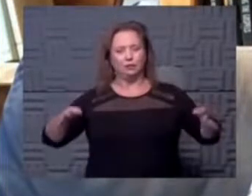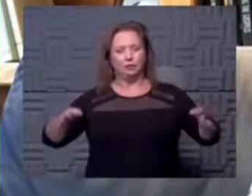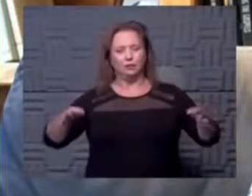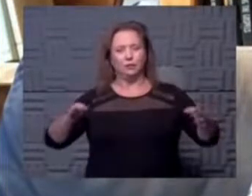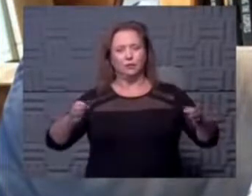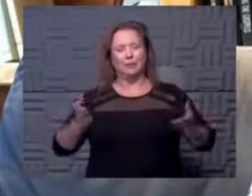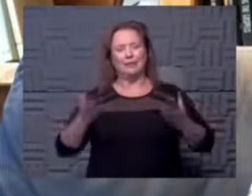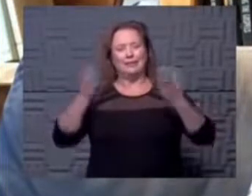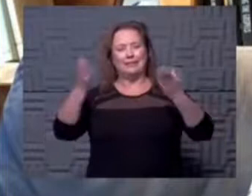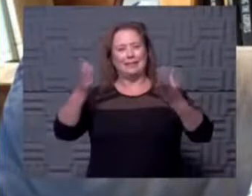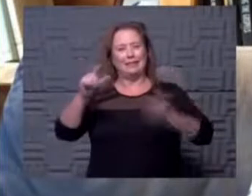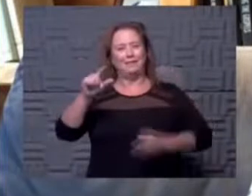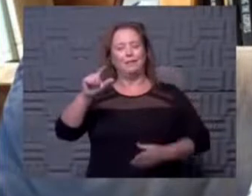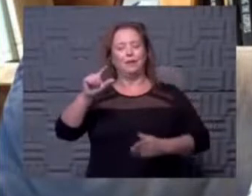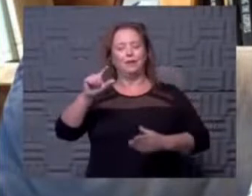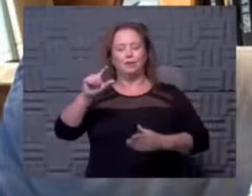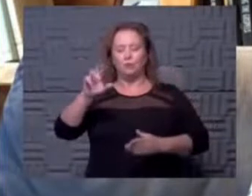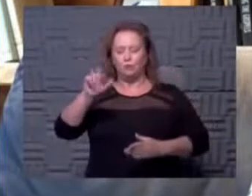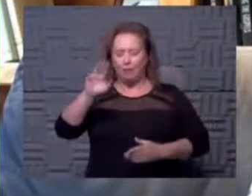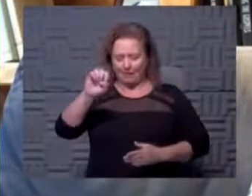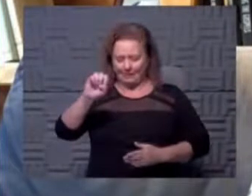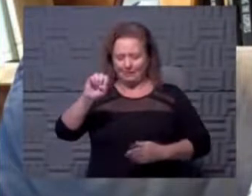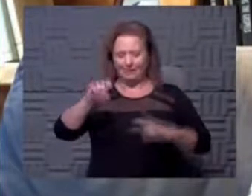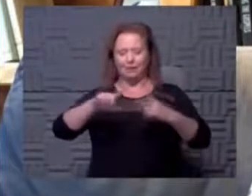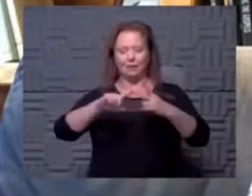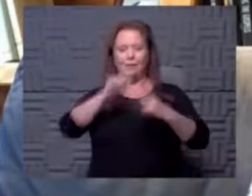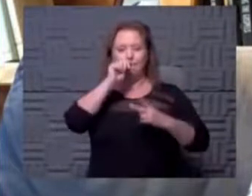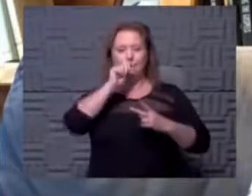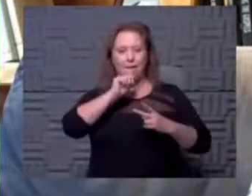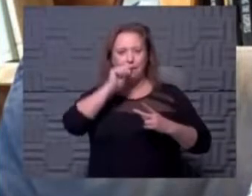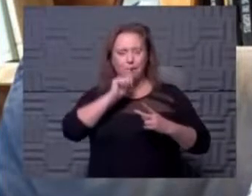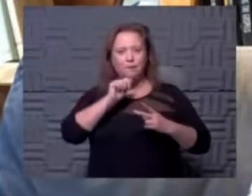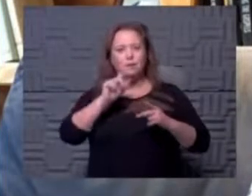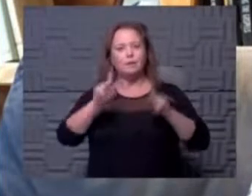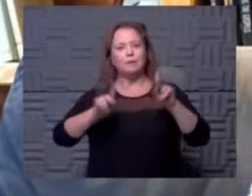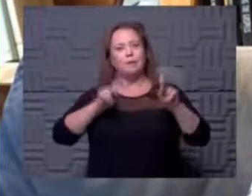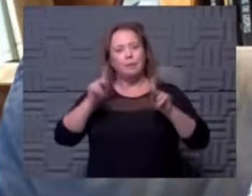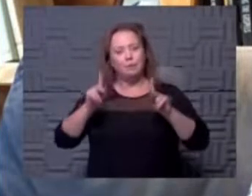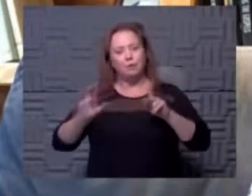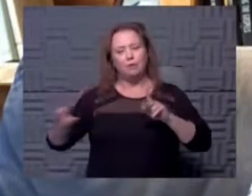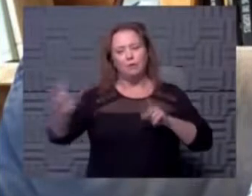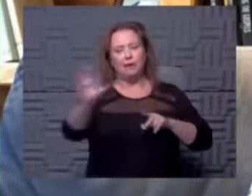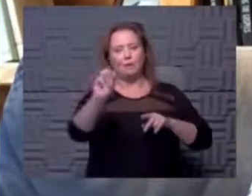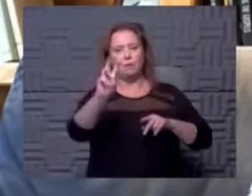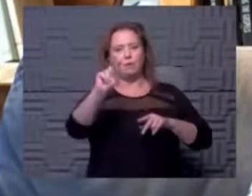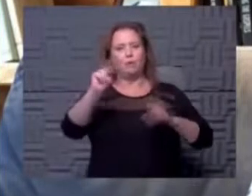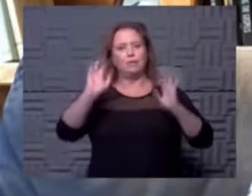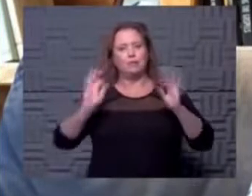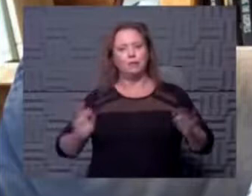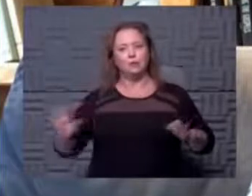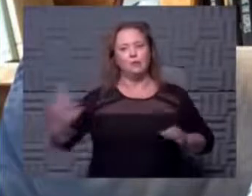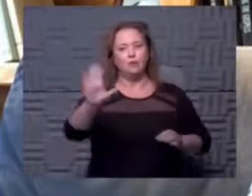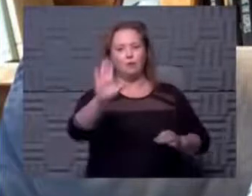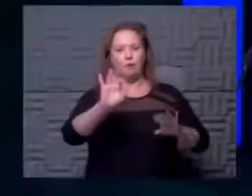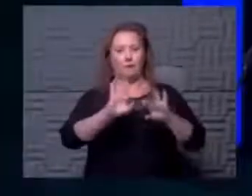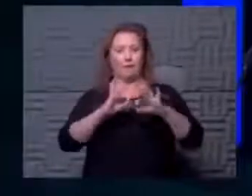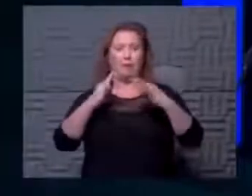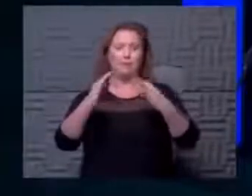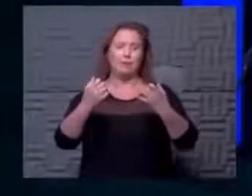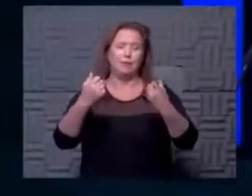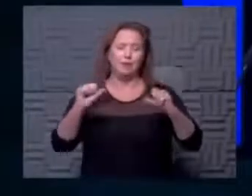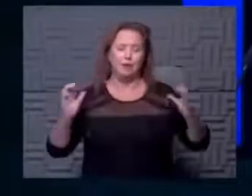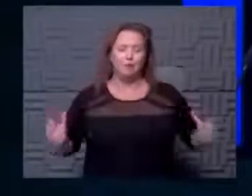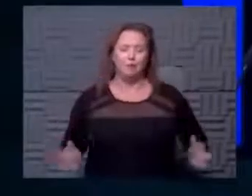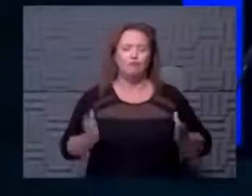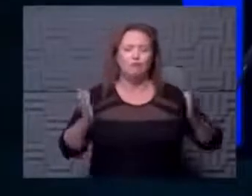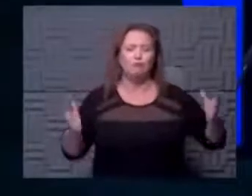some grace and some patience and some space for people to make the decisions that are right for them. So that's what I try and